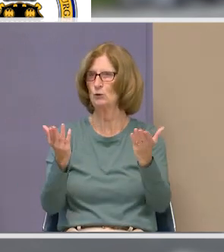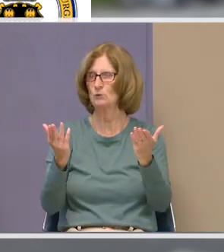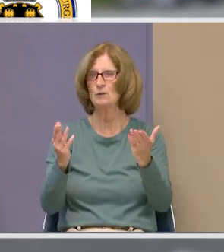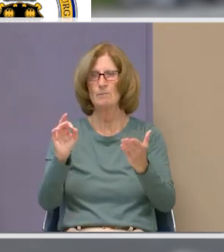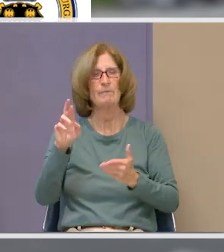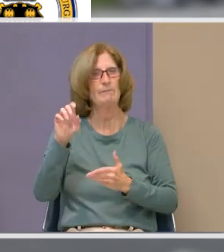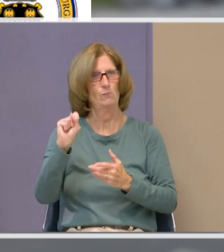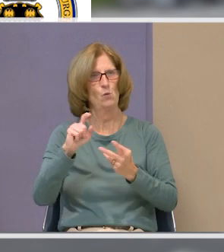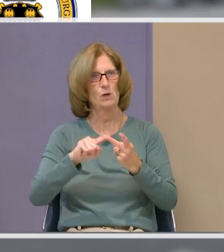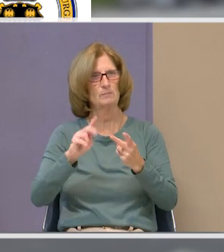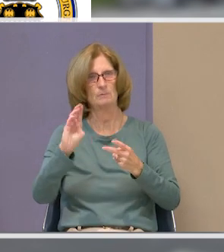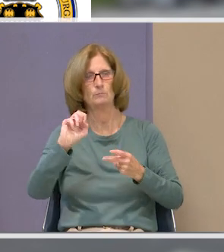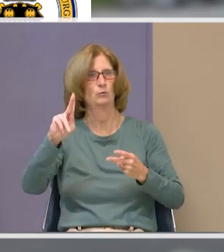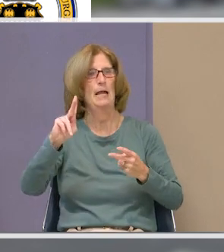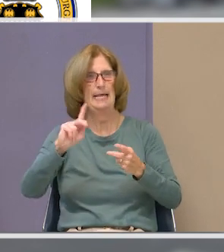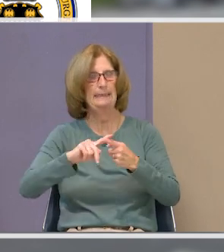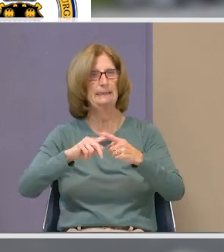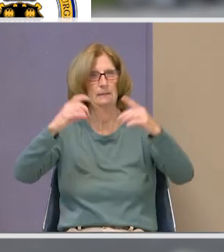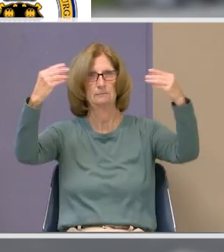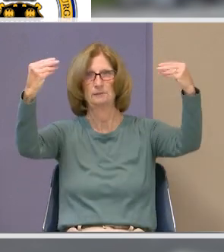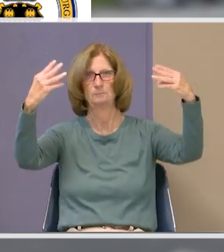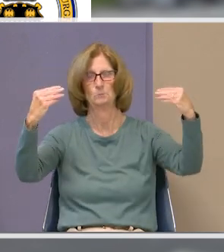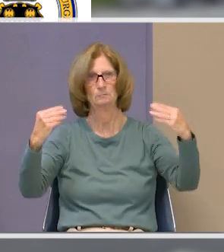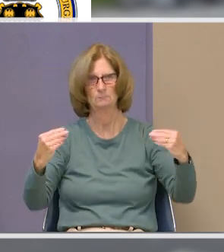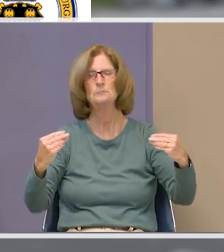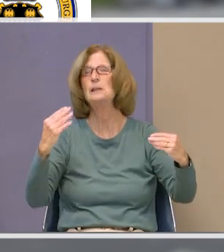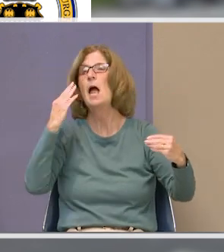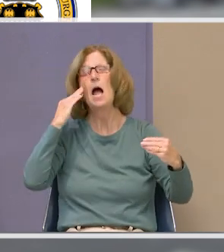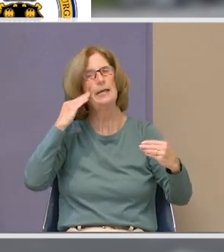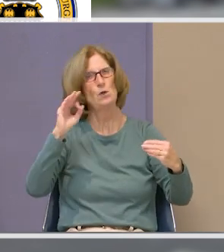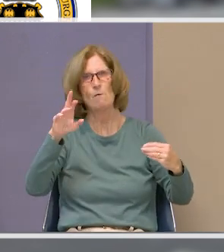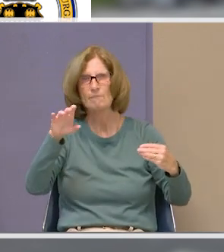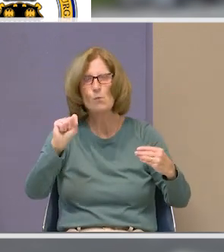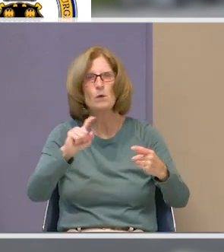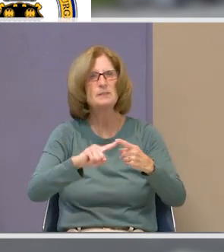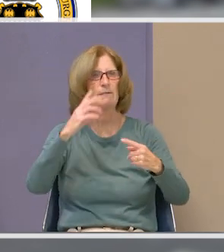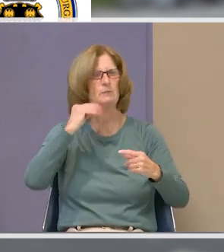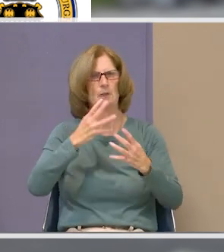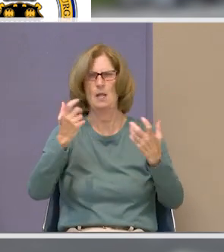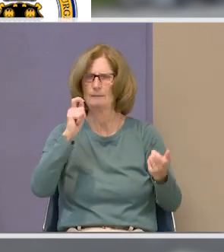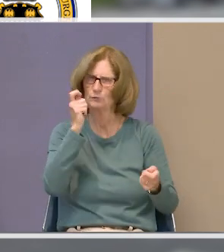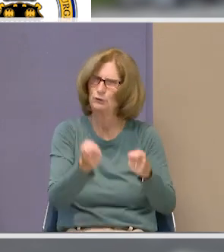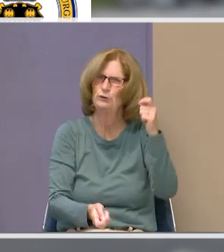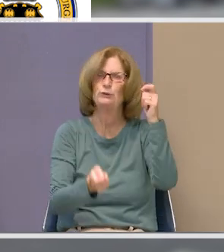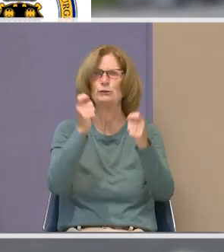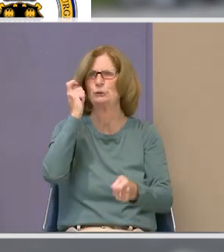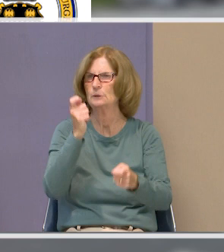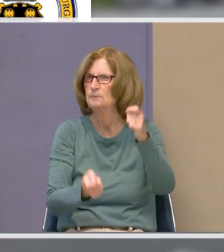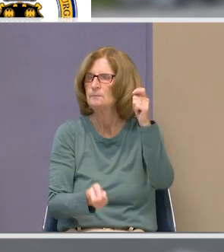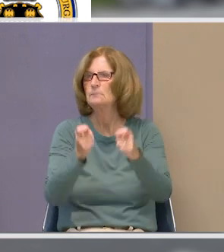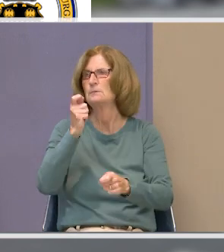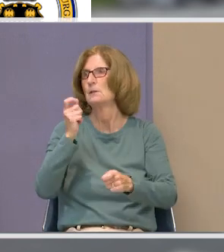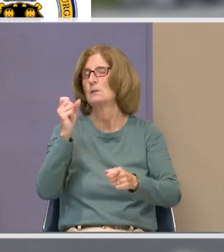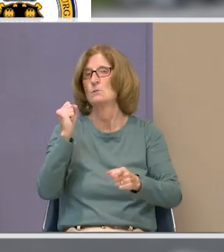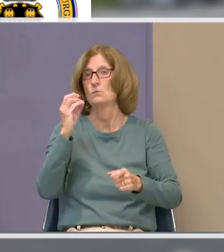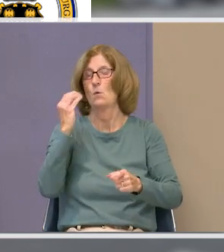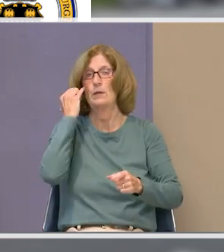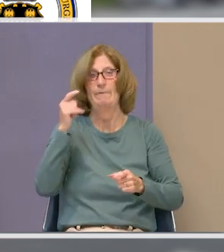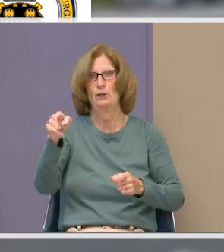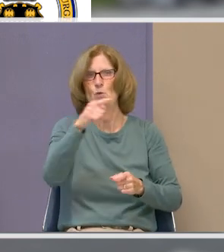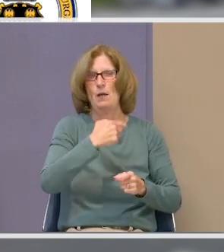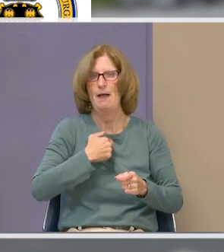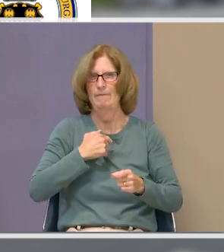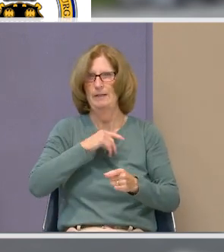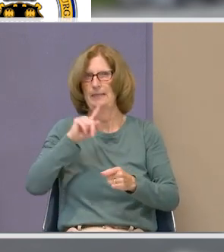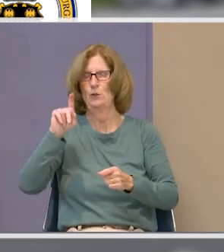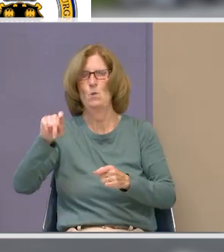Braddock signal. I know there's been a lot of changes to the Forbes corridor over the years. I just asked, if you have questions about those, save those